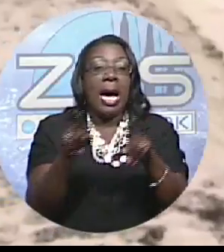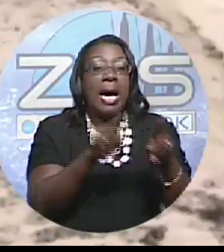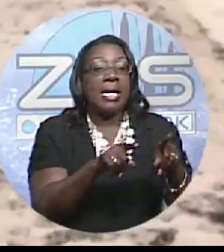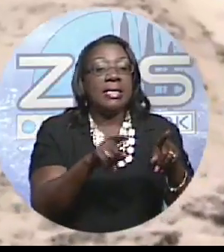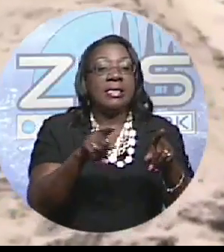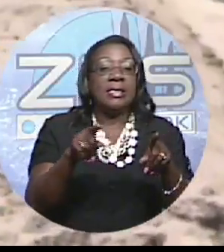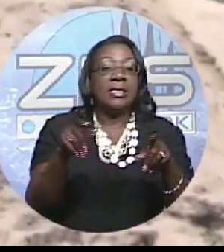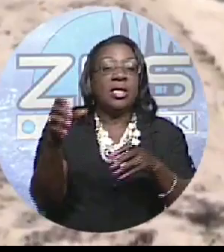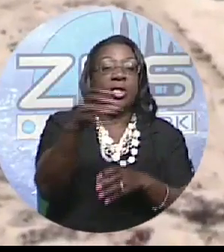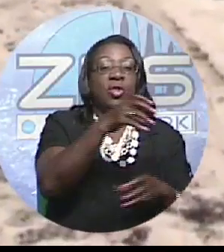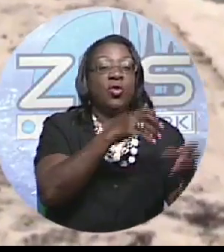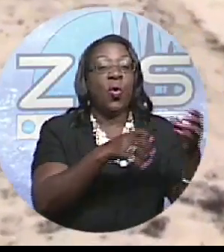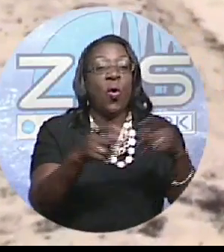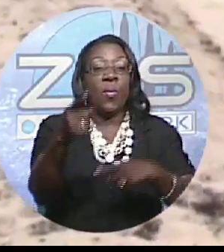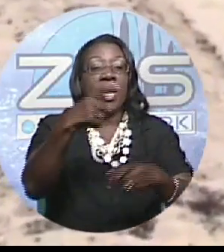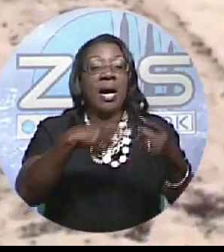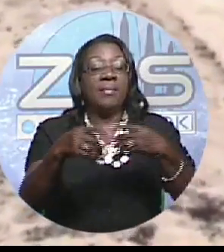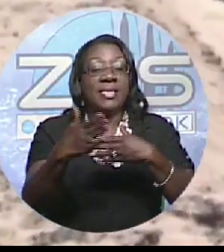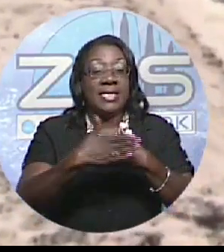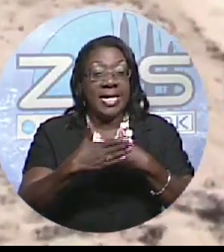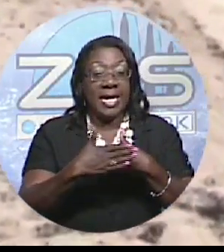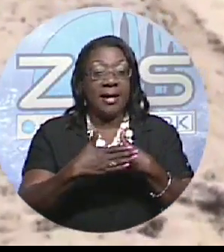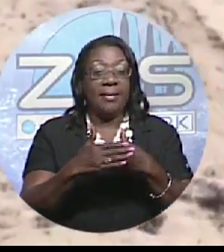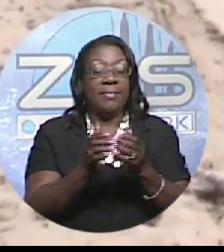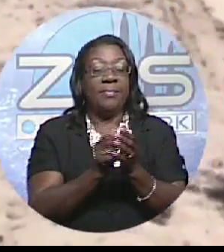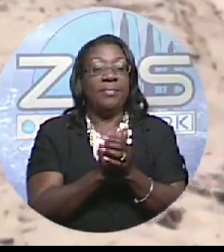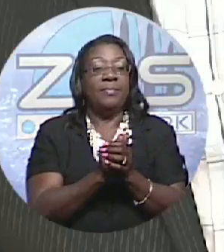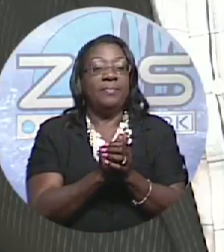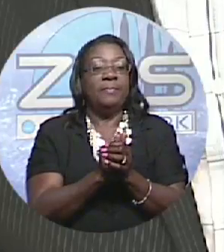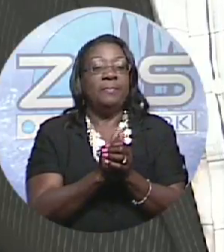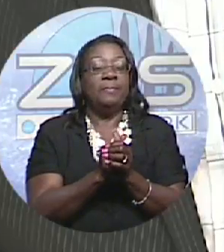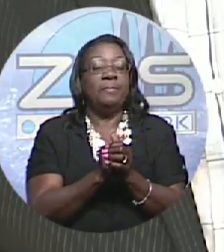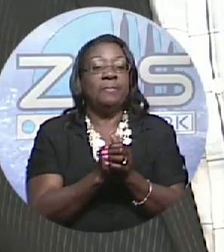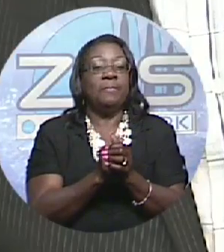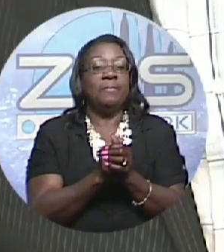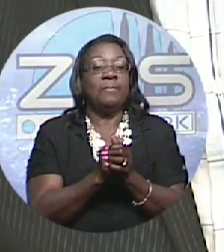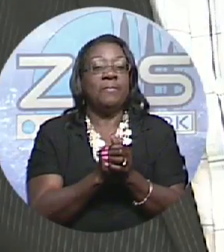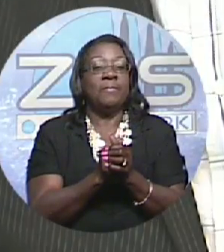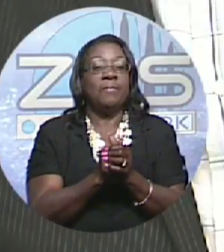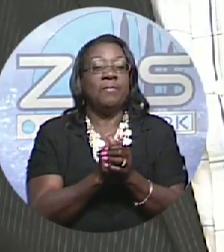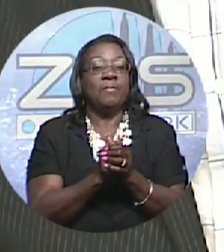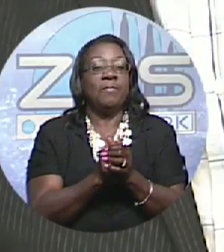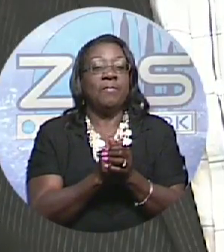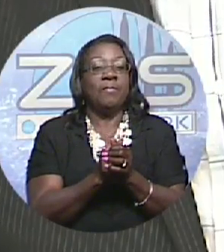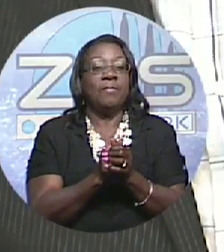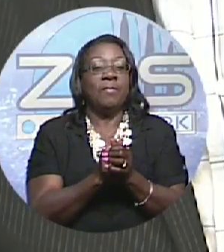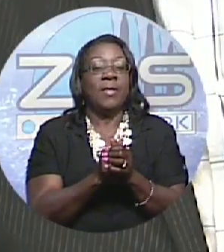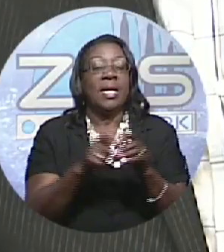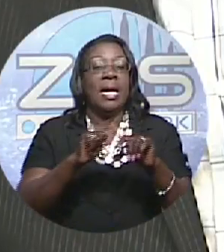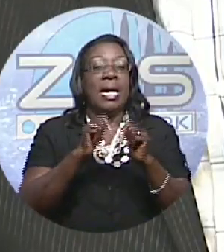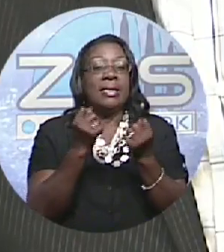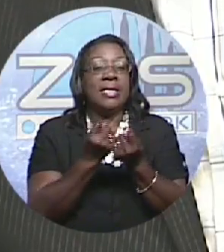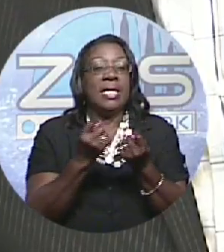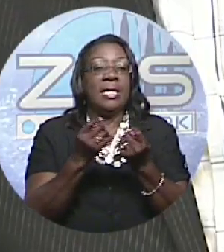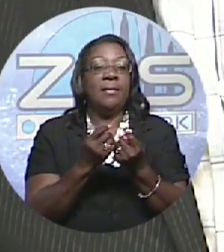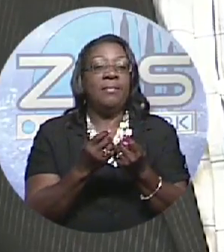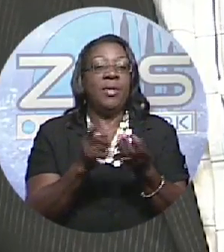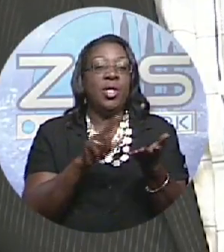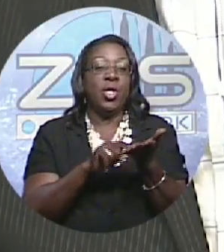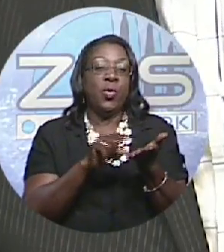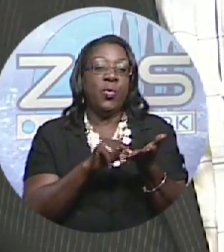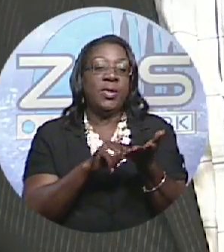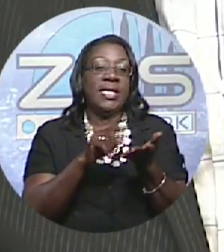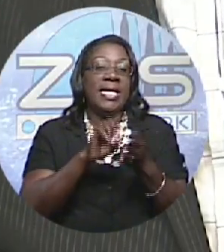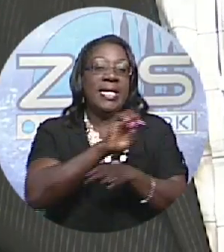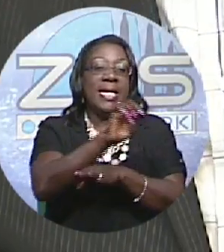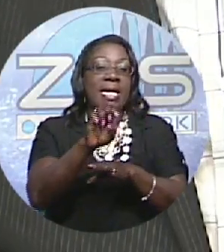New Bight, Cat Island, Jimmy Swain, ZNS Network News. Jimmy, thanks a lot. Our team coverage continues in Eleuthera, where officials